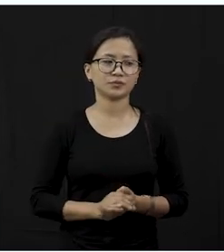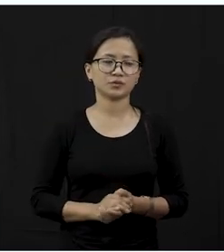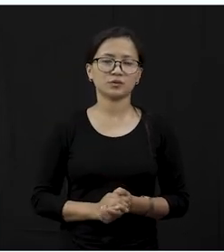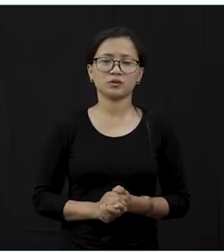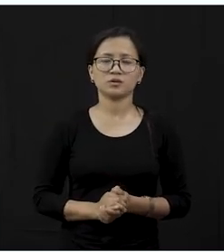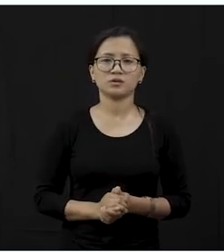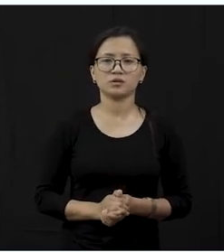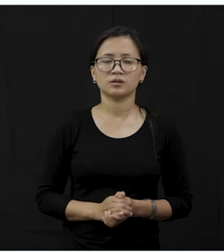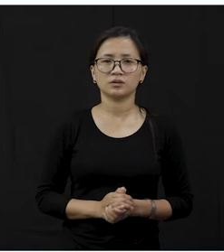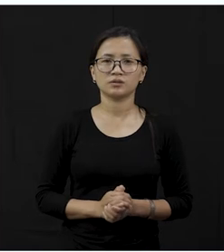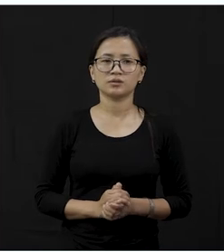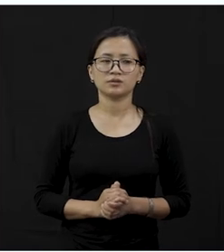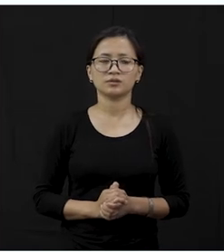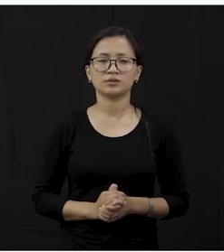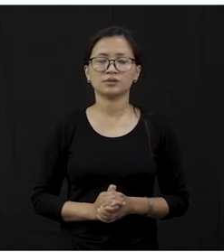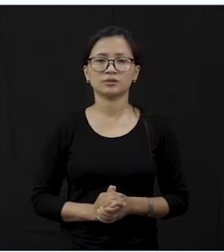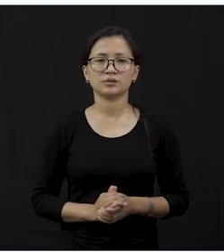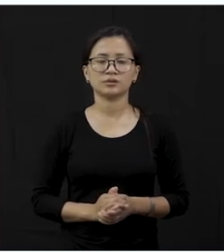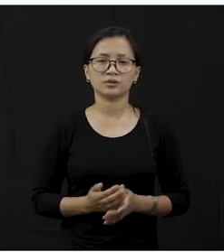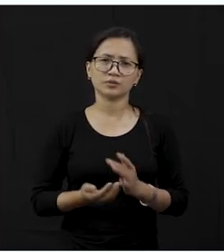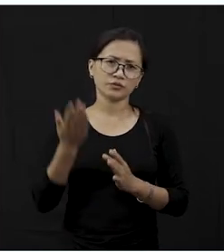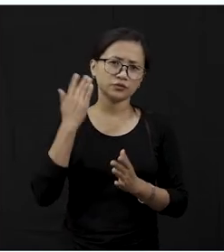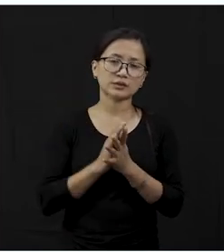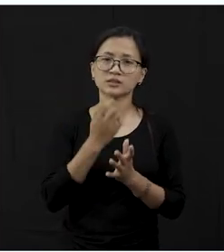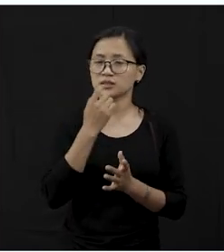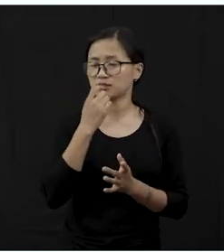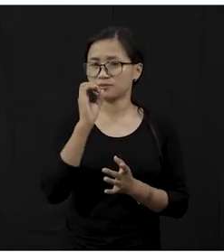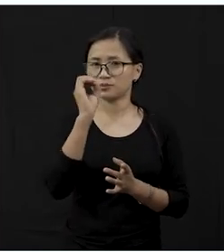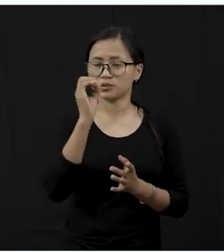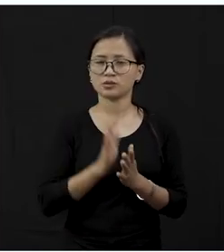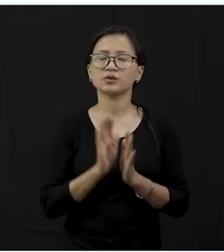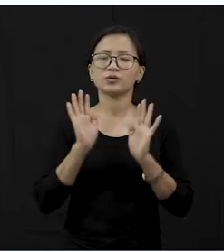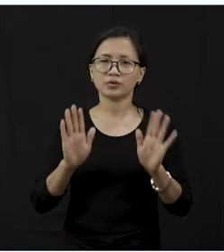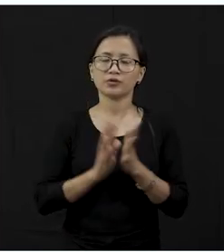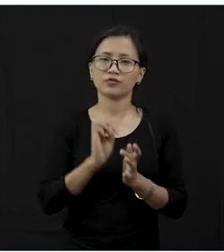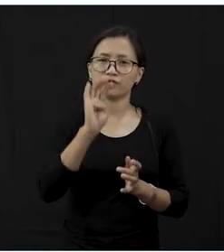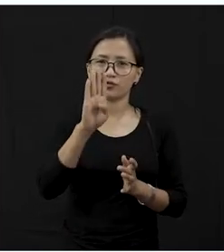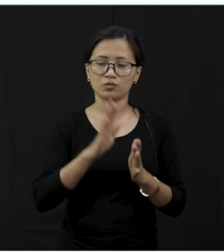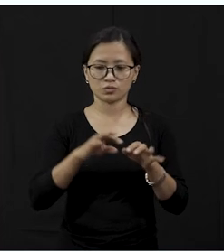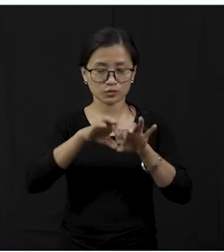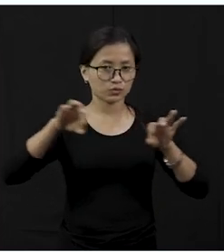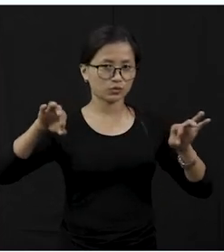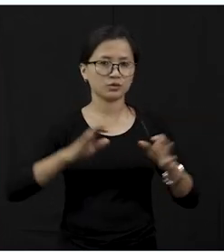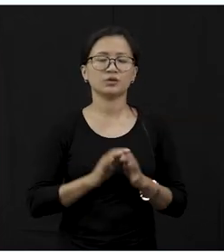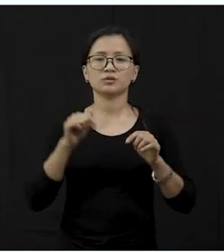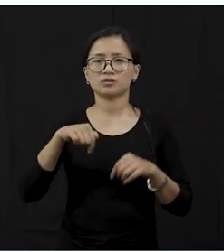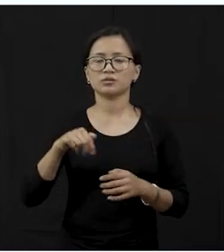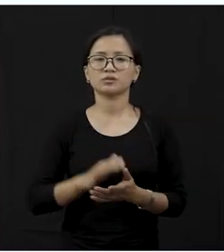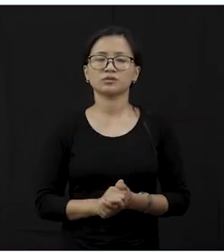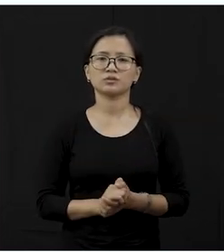bits. Here you have, in previous bits you have four rows, but here in this question you have five bits.